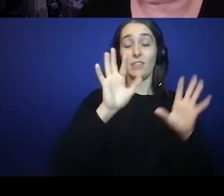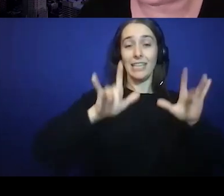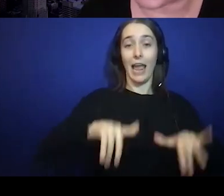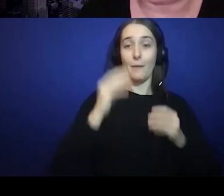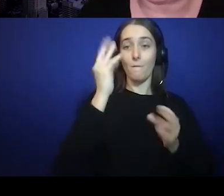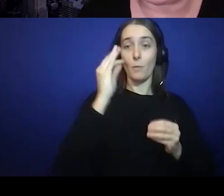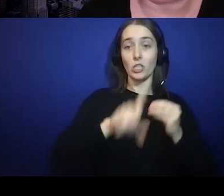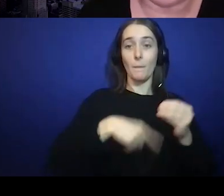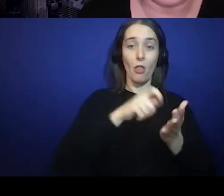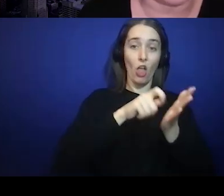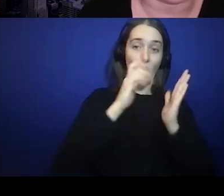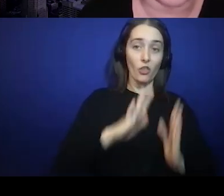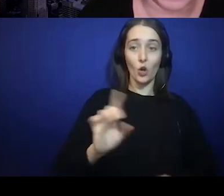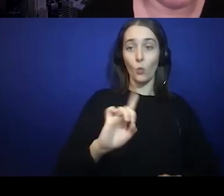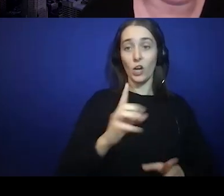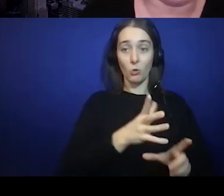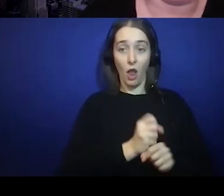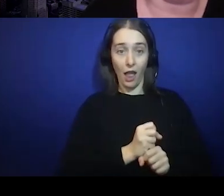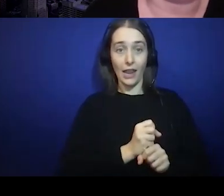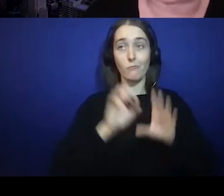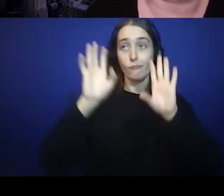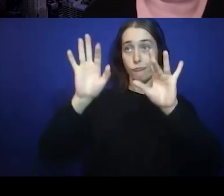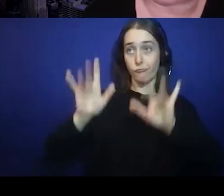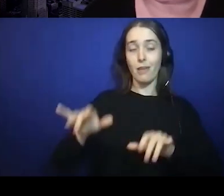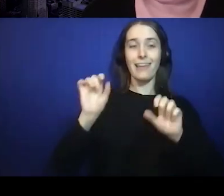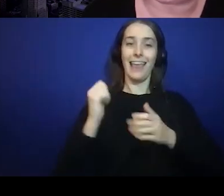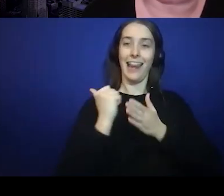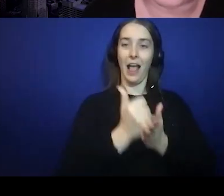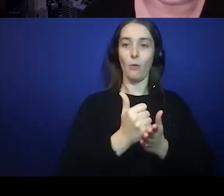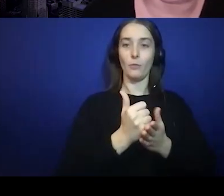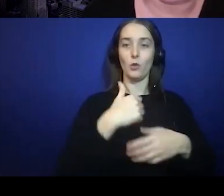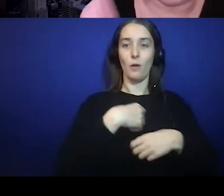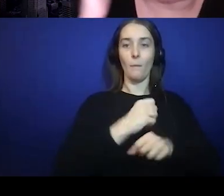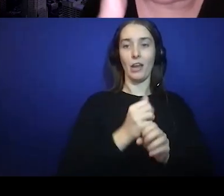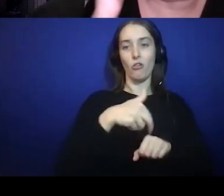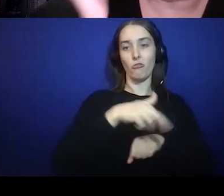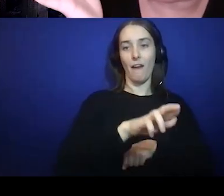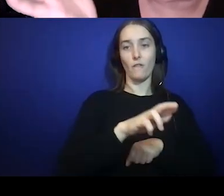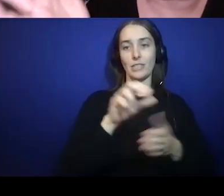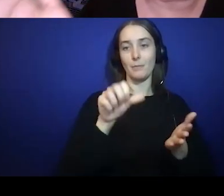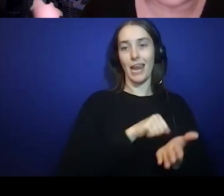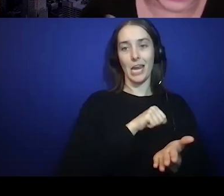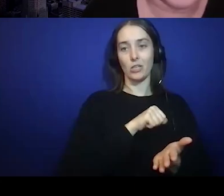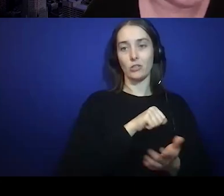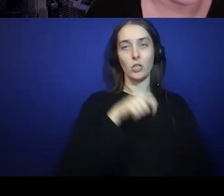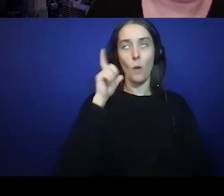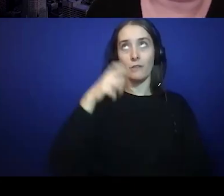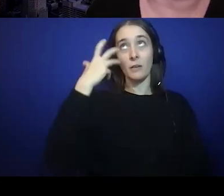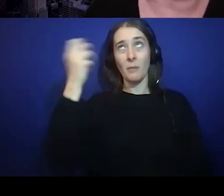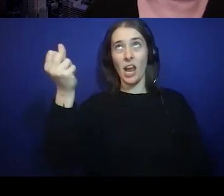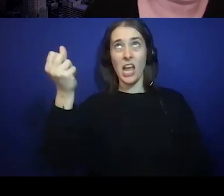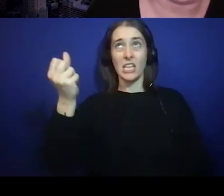and where you got it, this also can help you write your references page without memorizing the